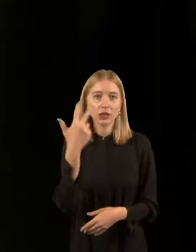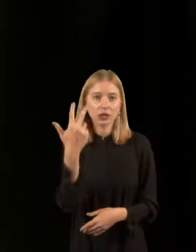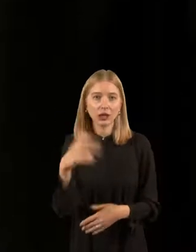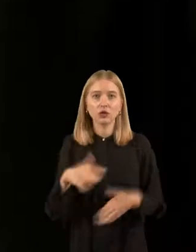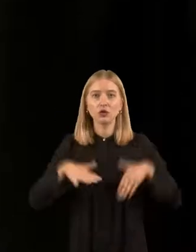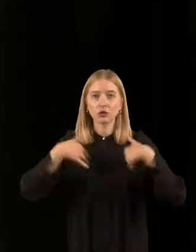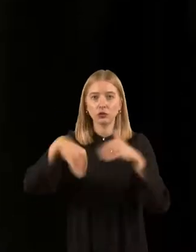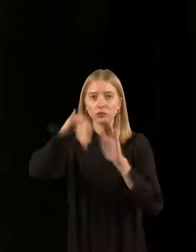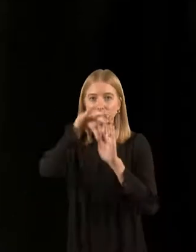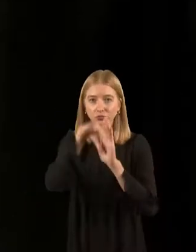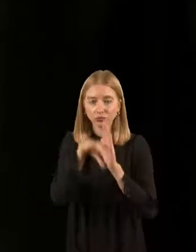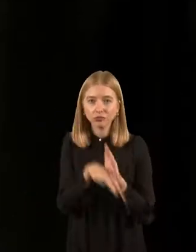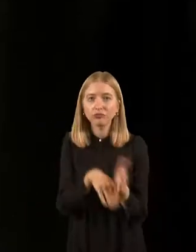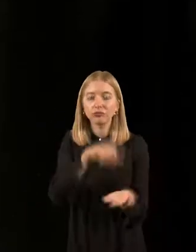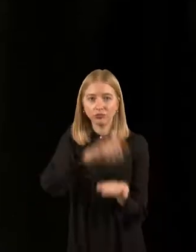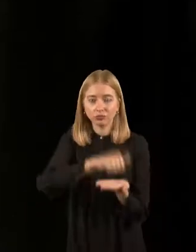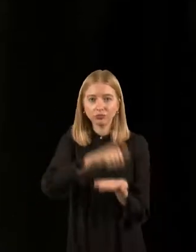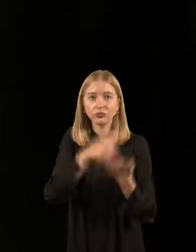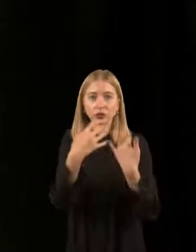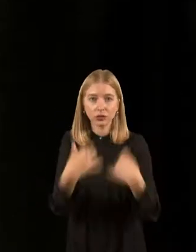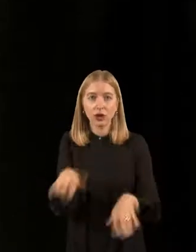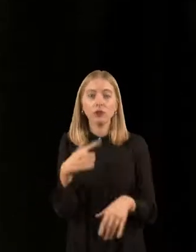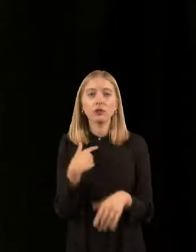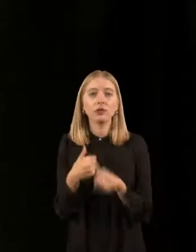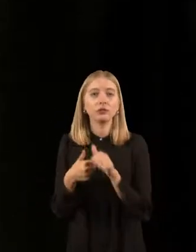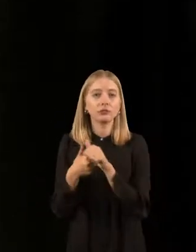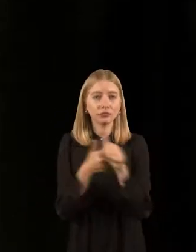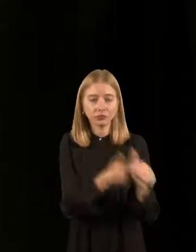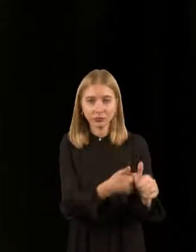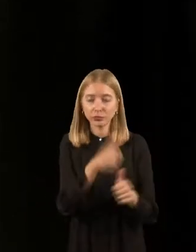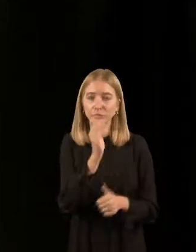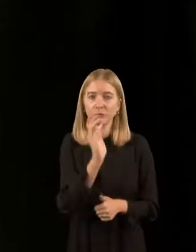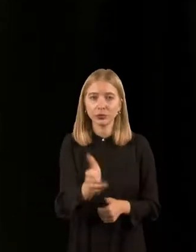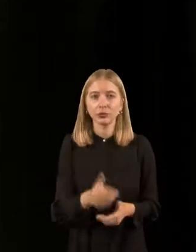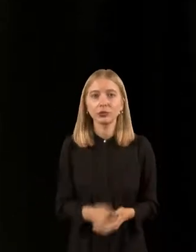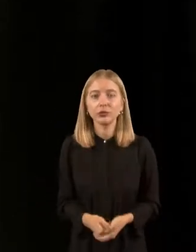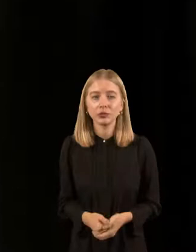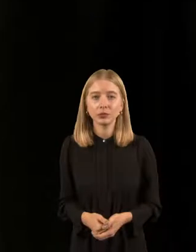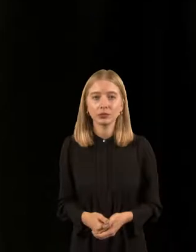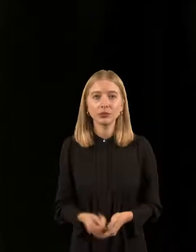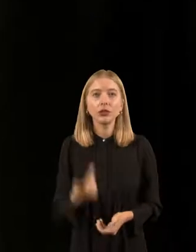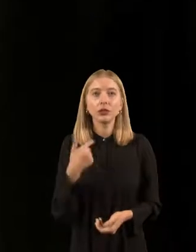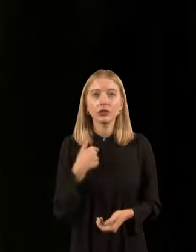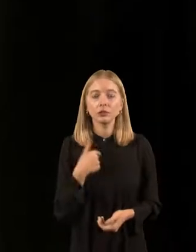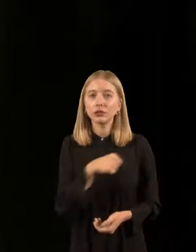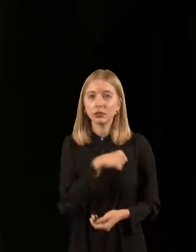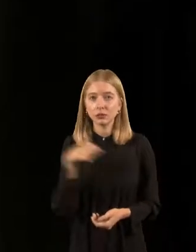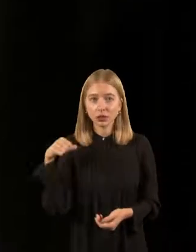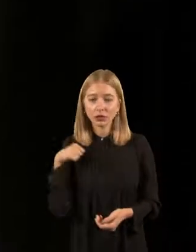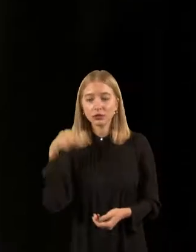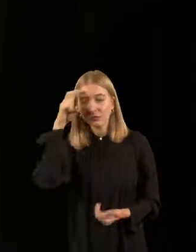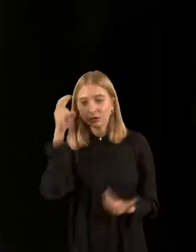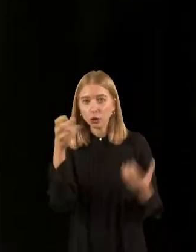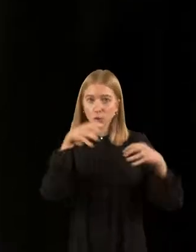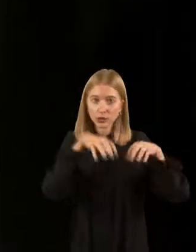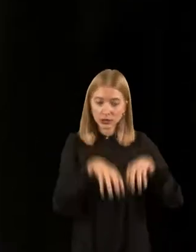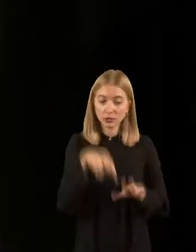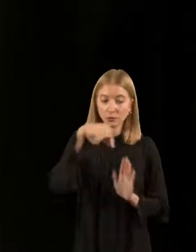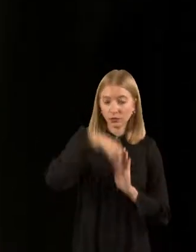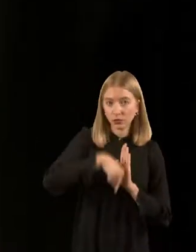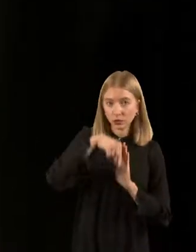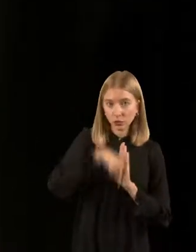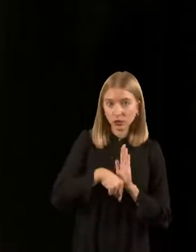basically, we are very grateful for the review that was carried out and for the 43 recommendations that were put in